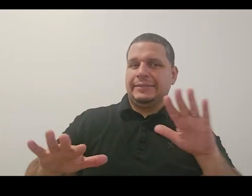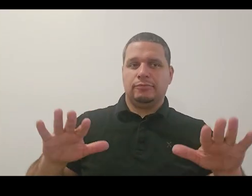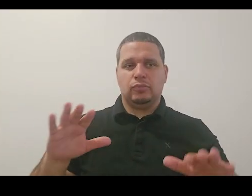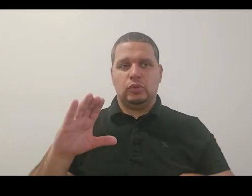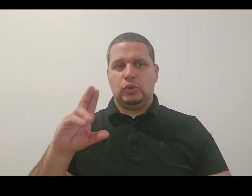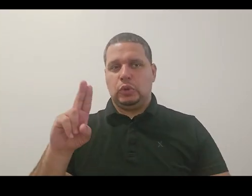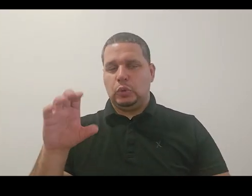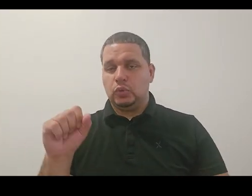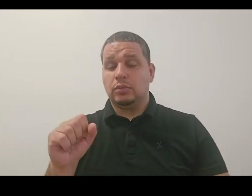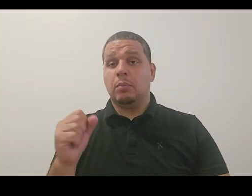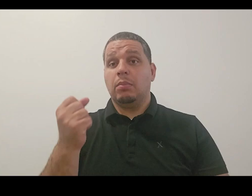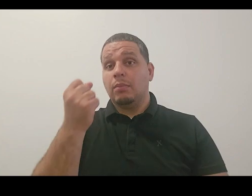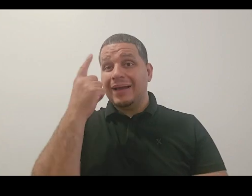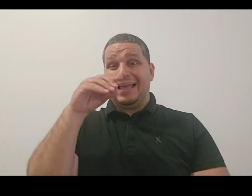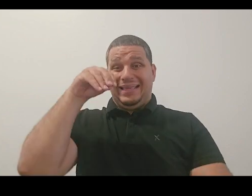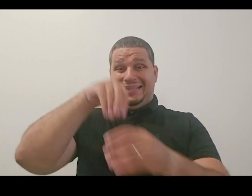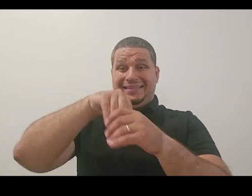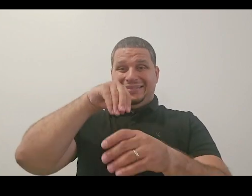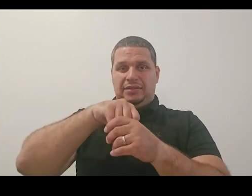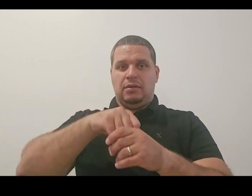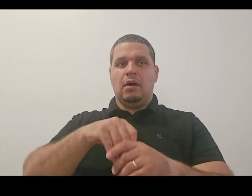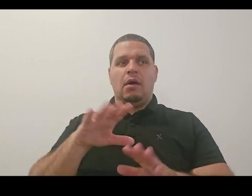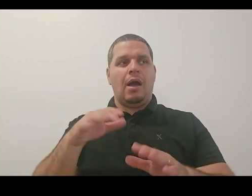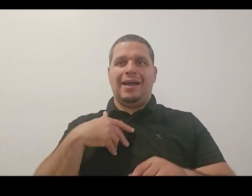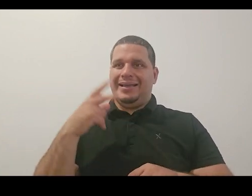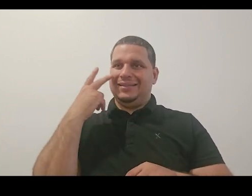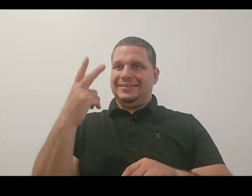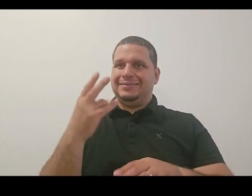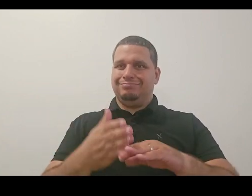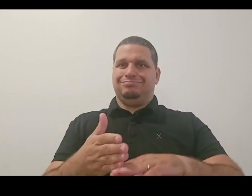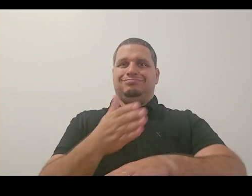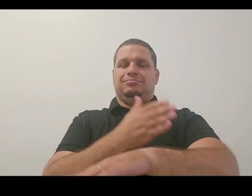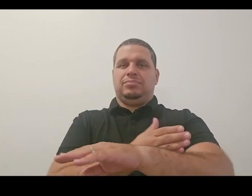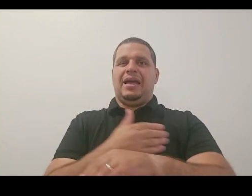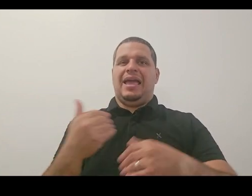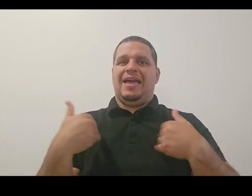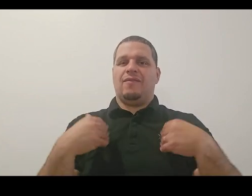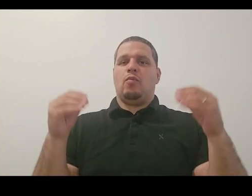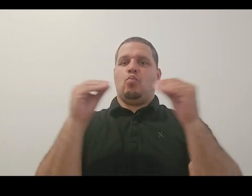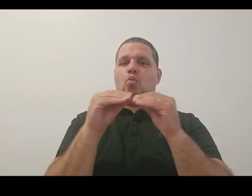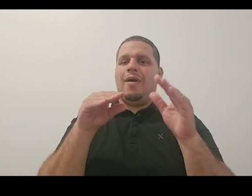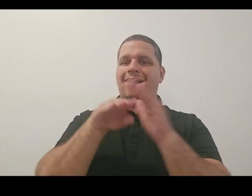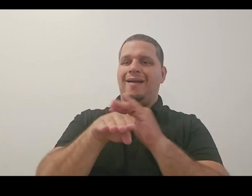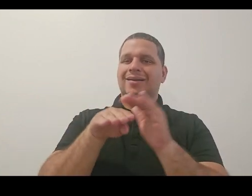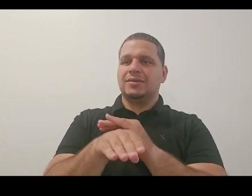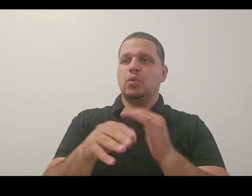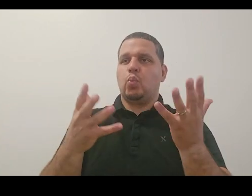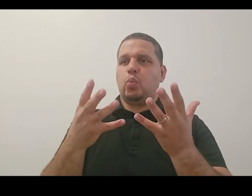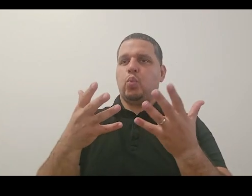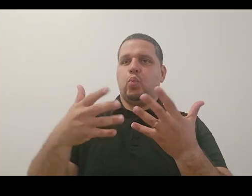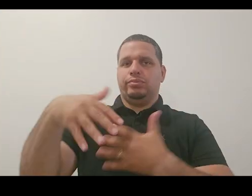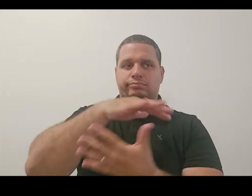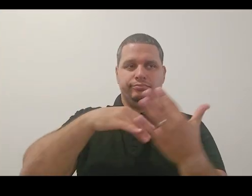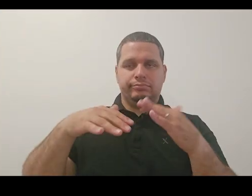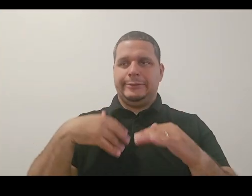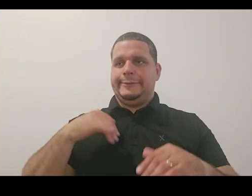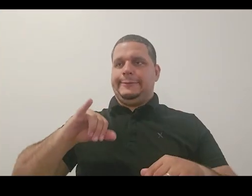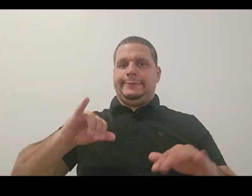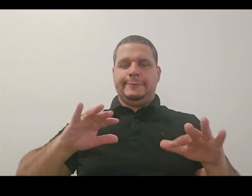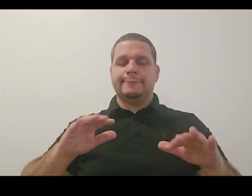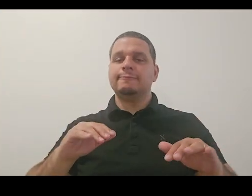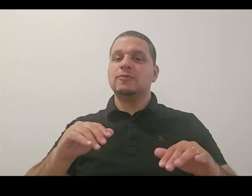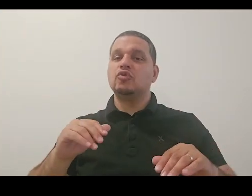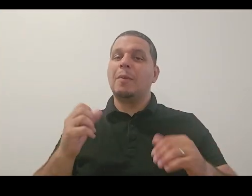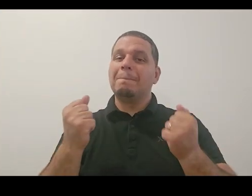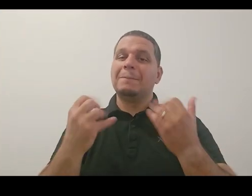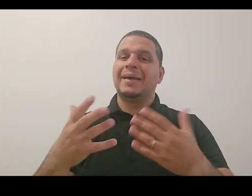tactile cues. But indoors, I can see a lot more, and I have a lot more access to what's around me.